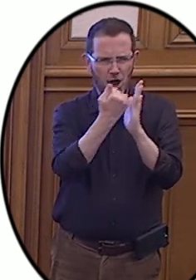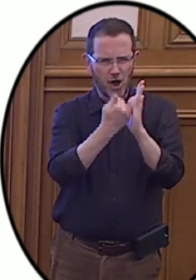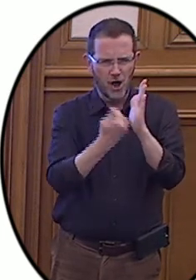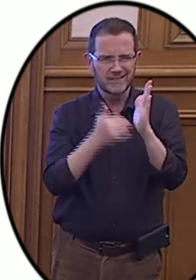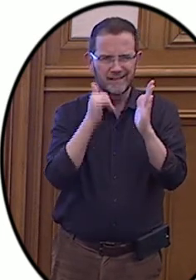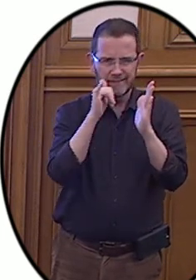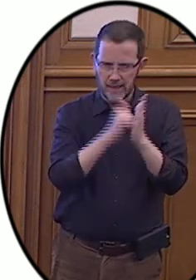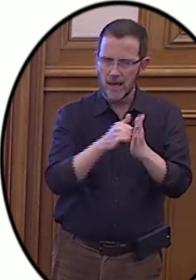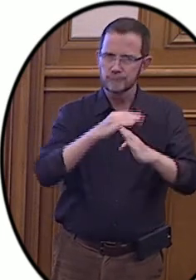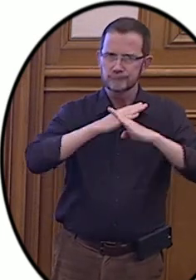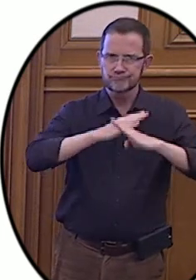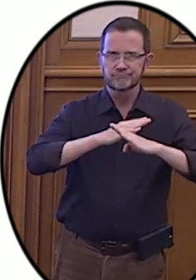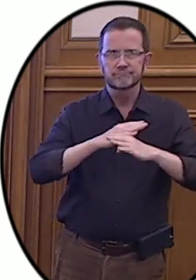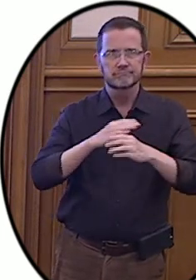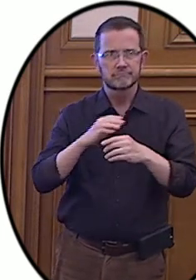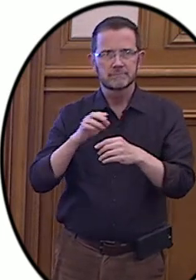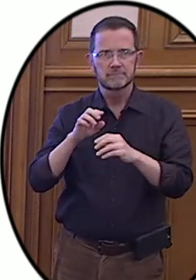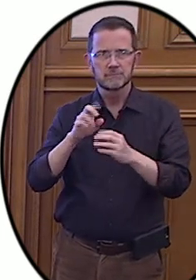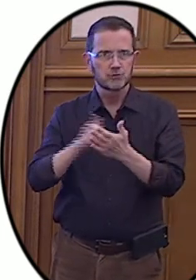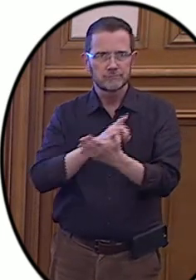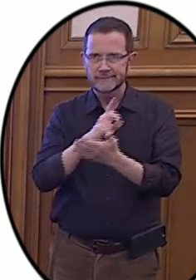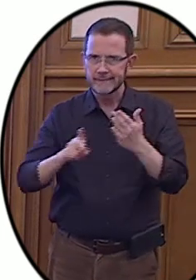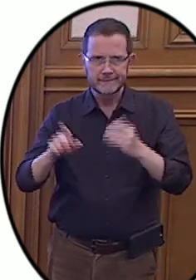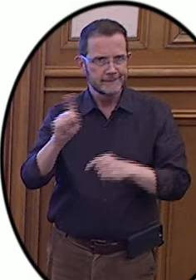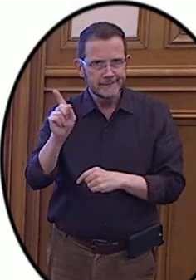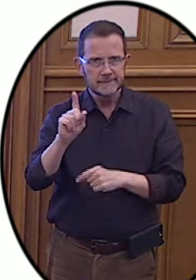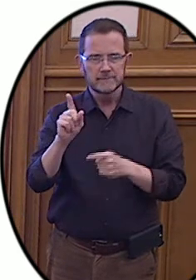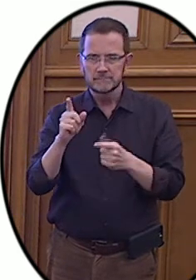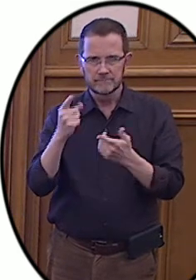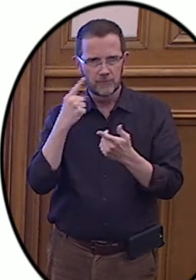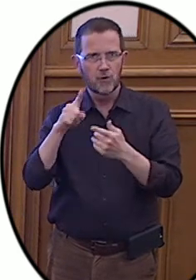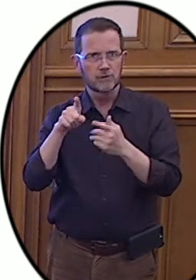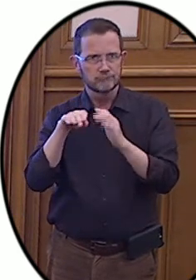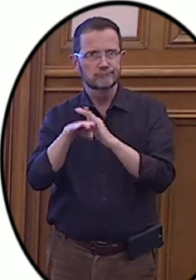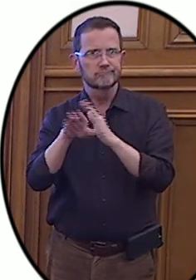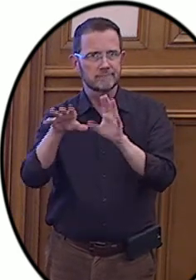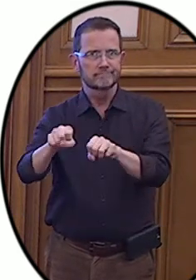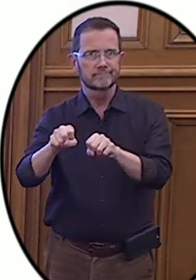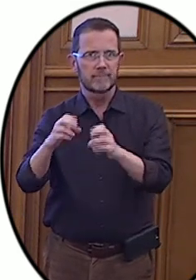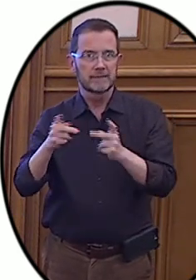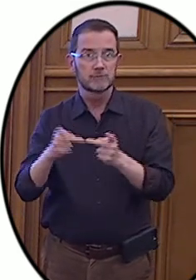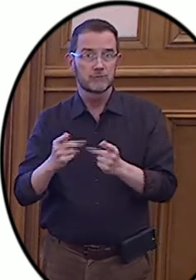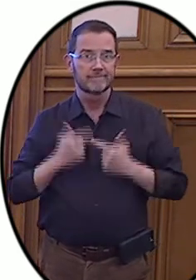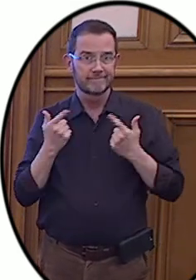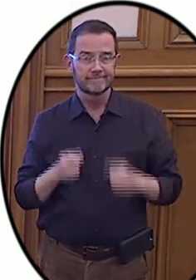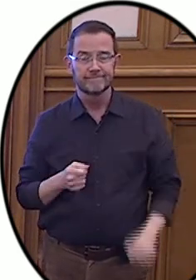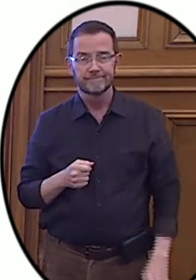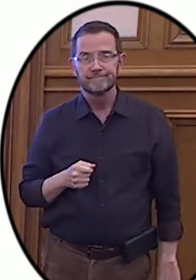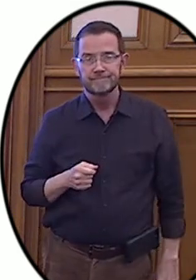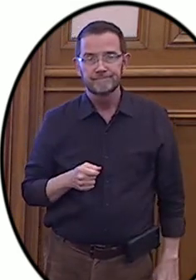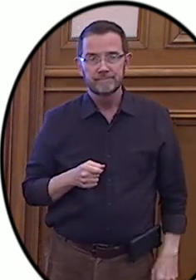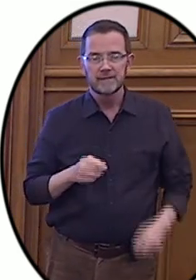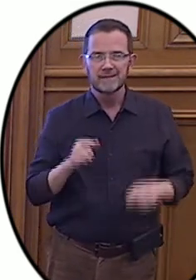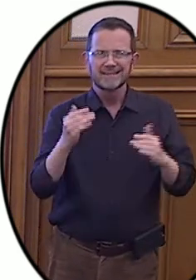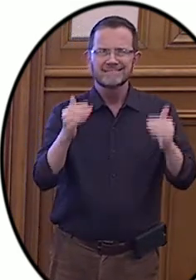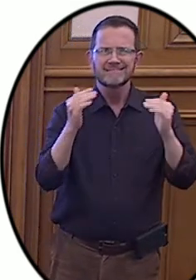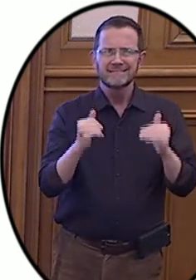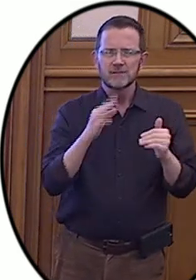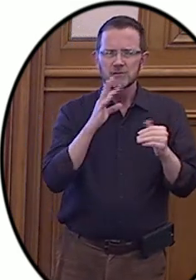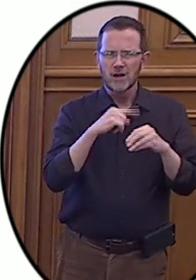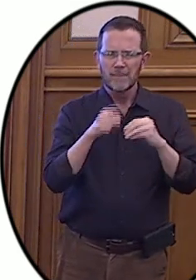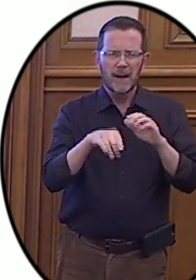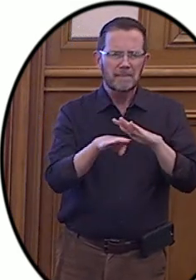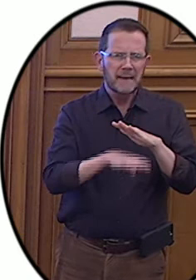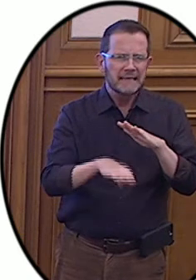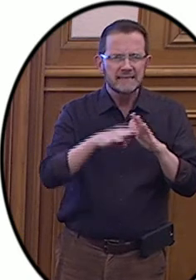housing, and then I will talk about some of the basics and definitions and